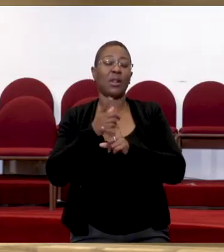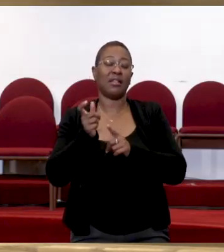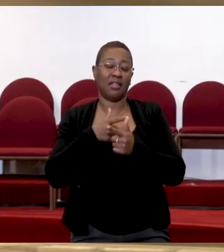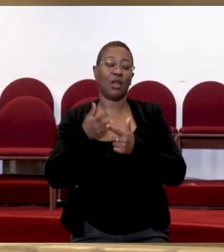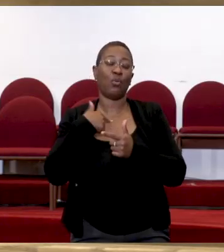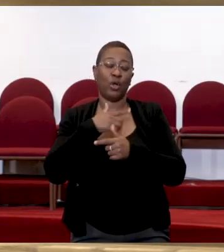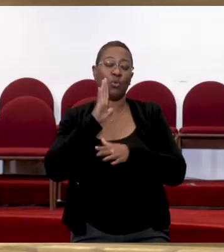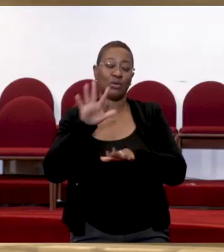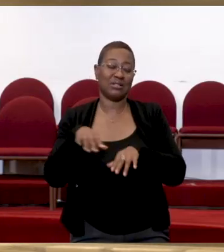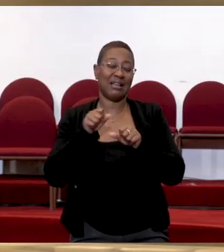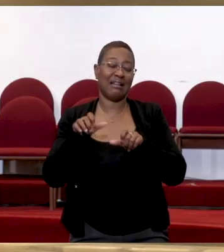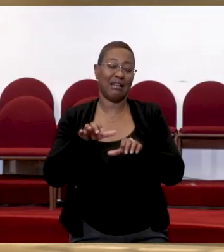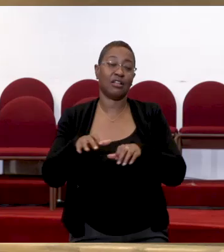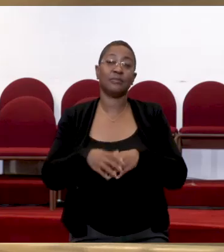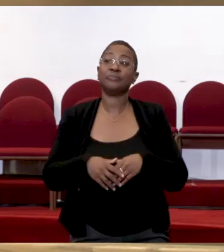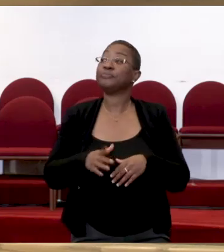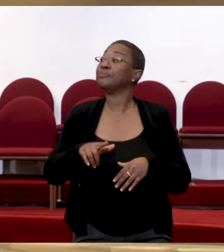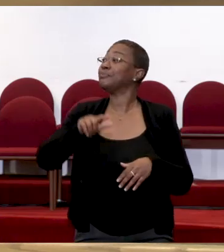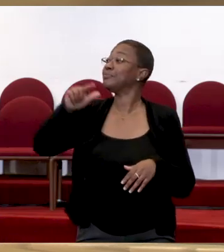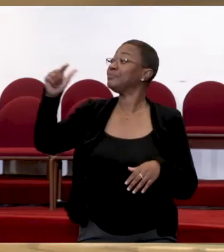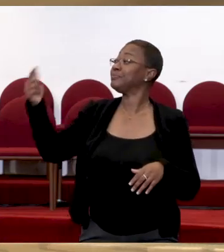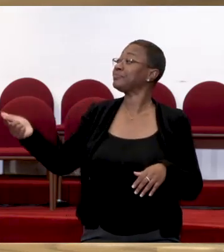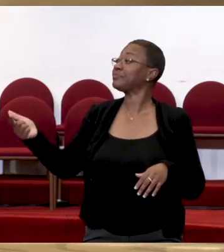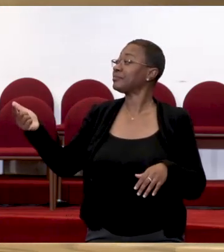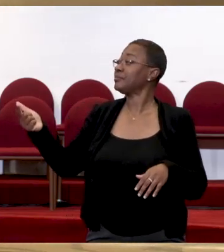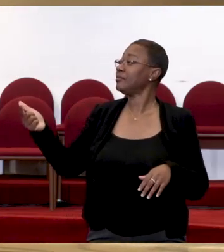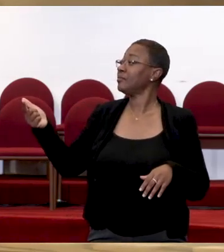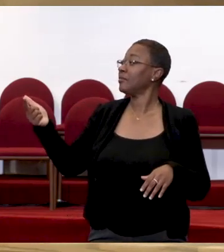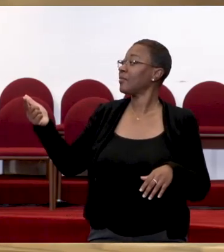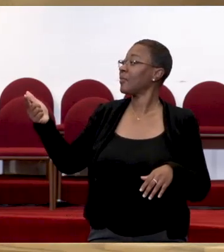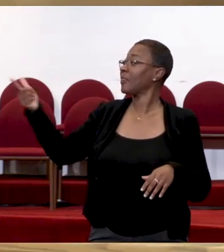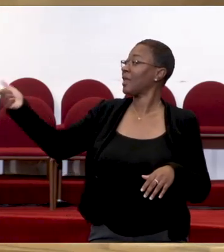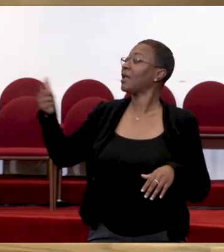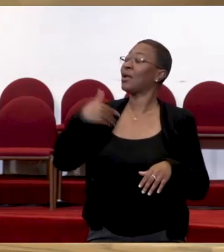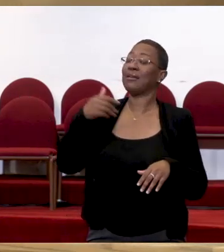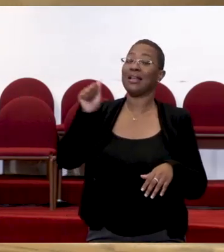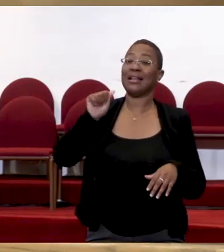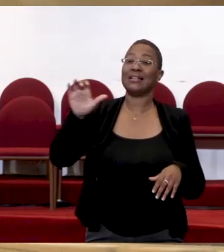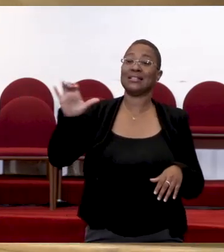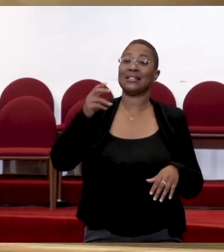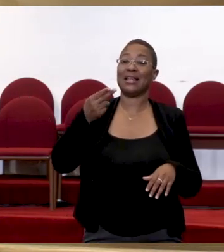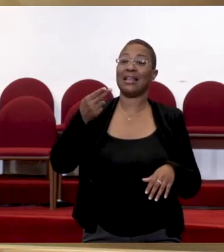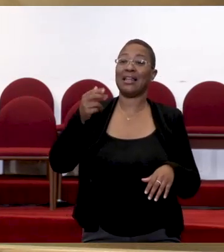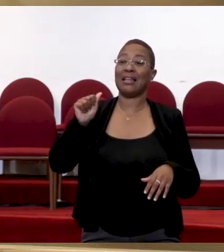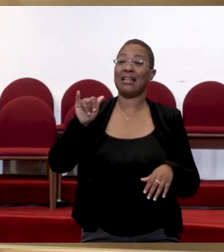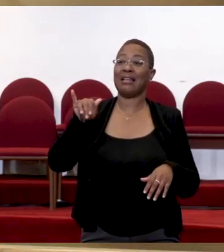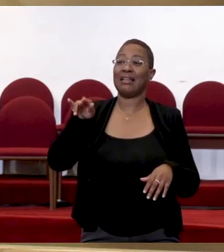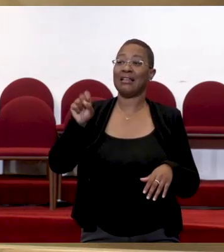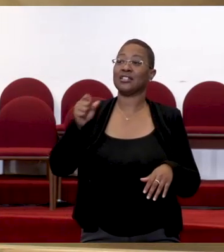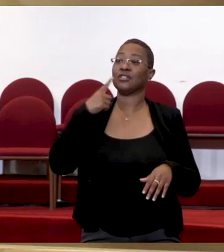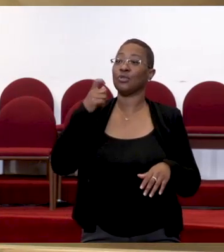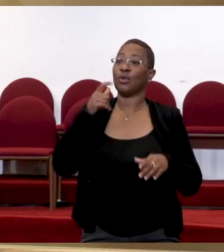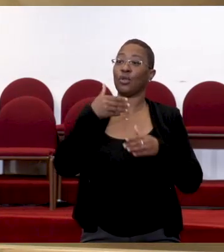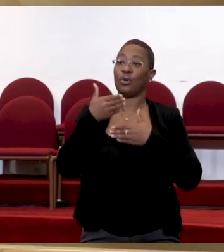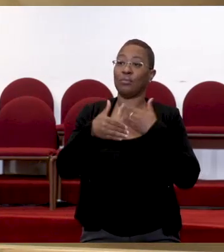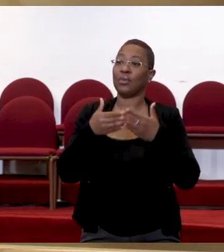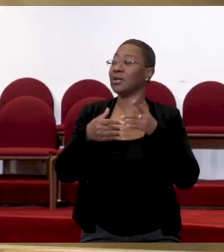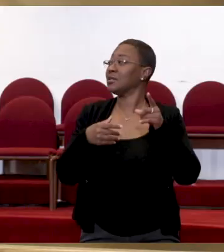So, go ahead. We've got Assistant Chief Hayes here. Will you take them through the process?